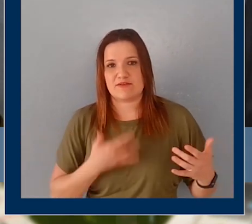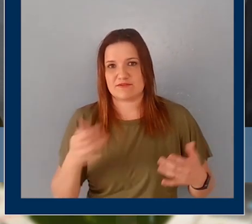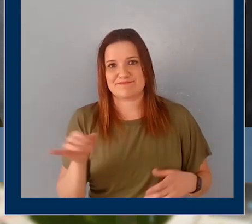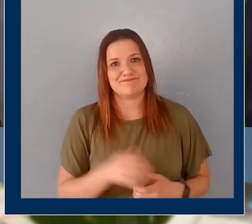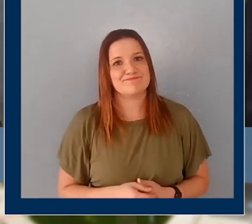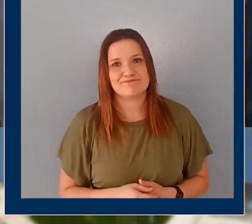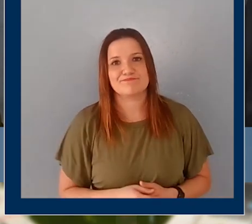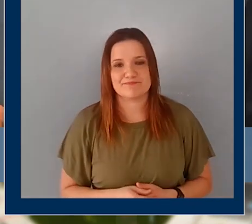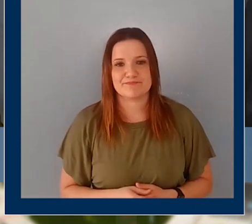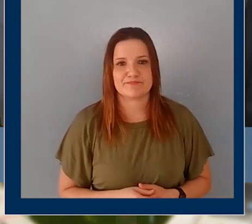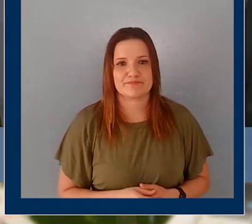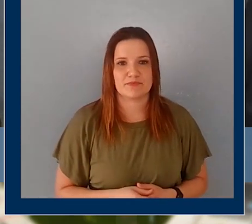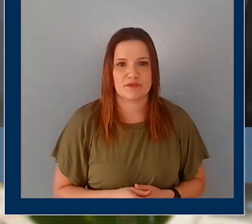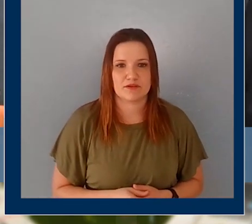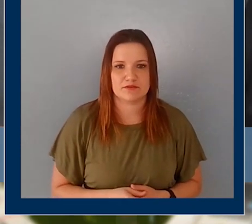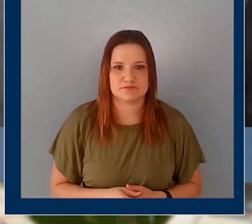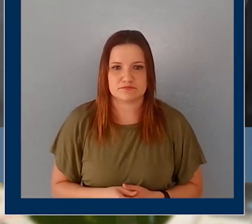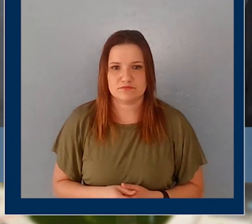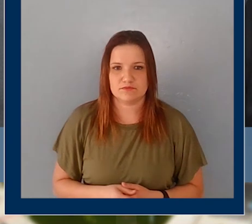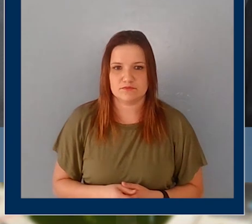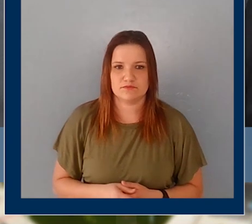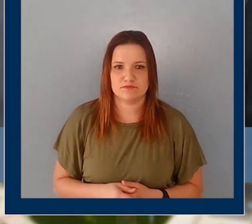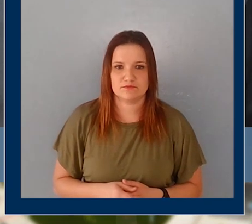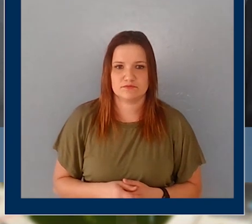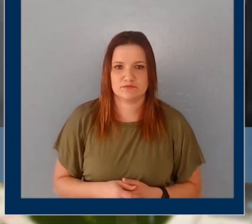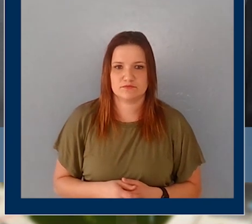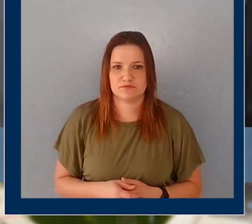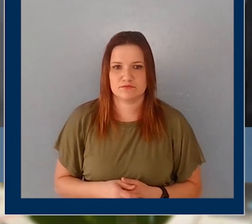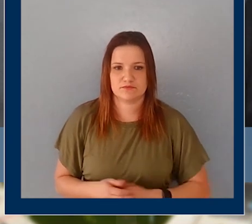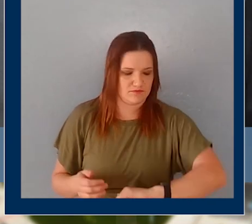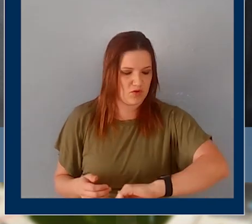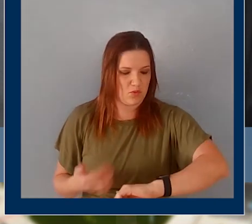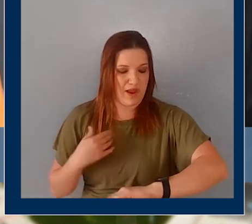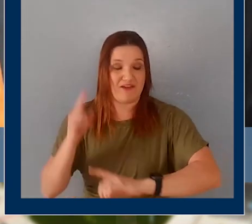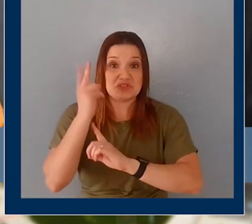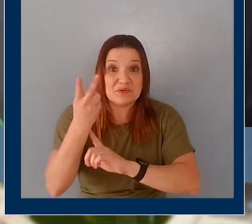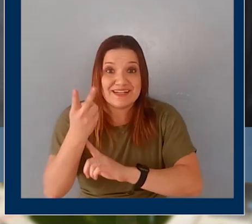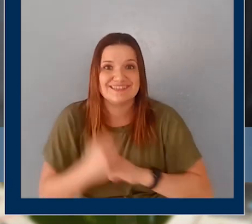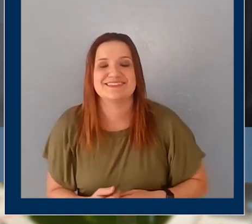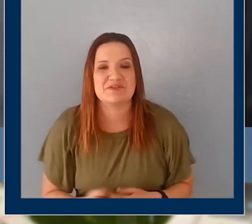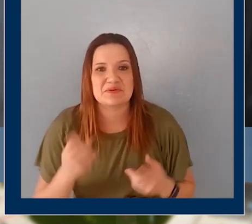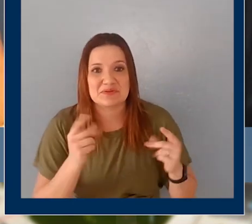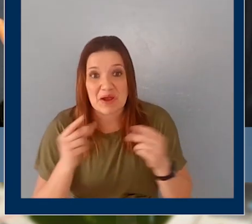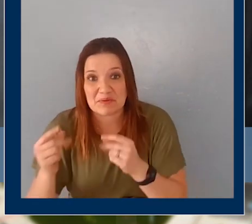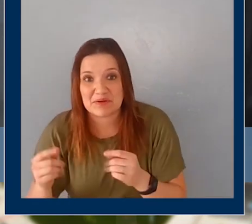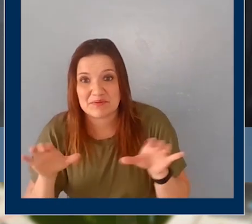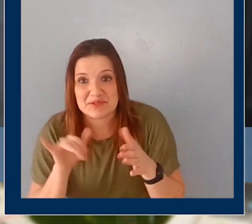COVID, you come back, and you're exposed. Do you have to quarantine again, or are you